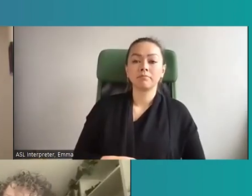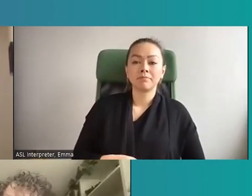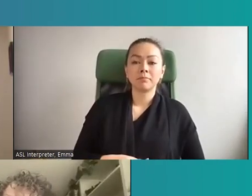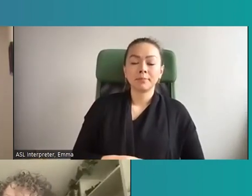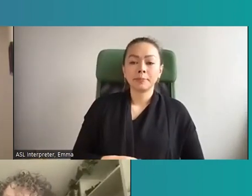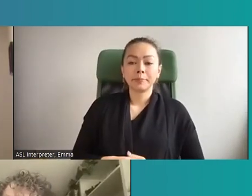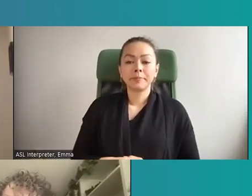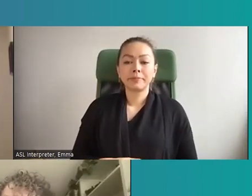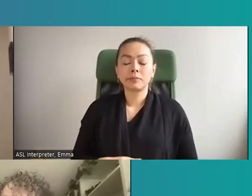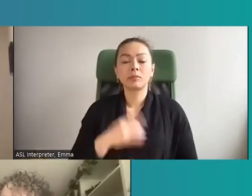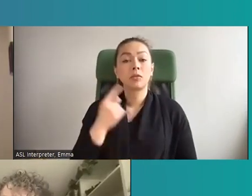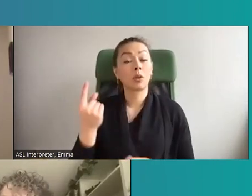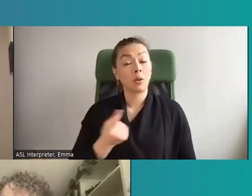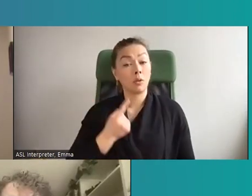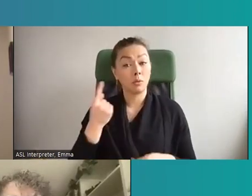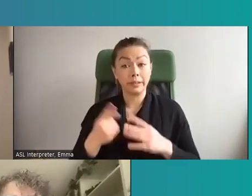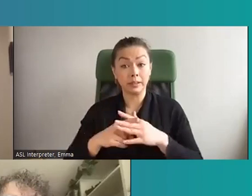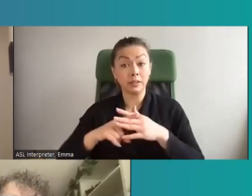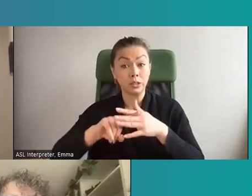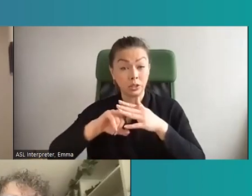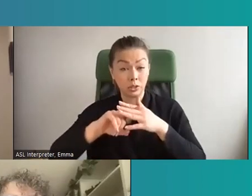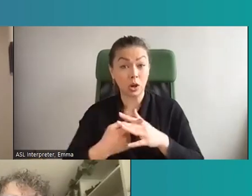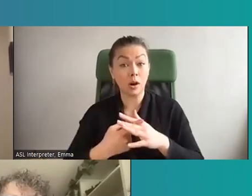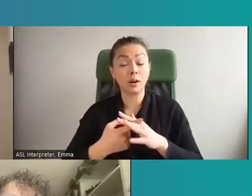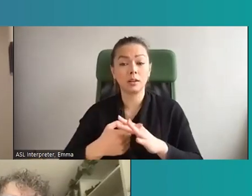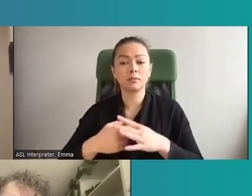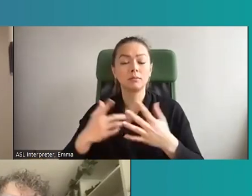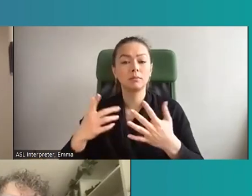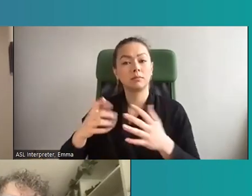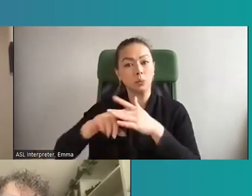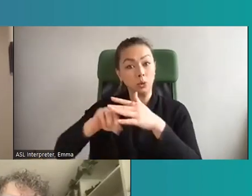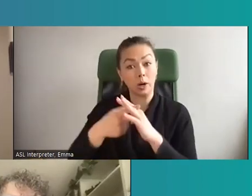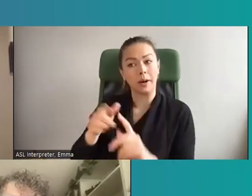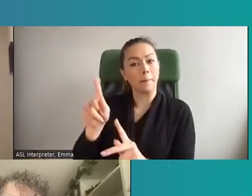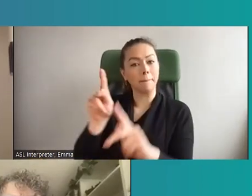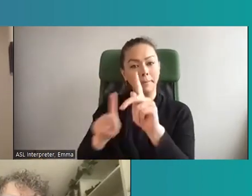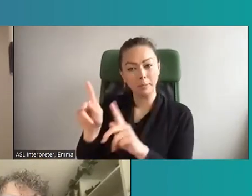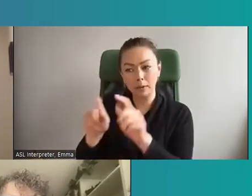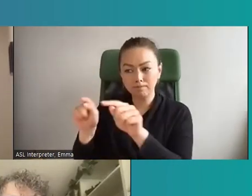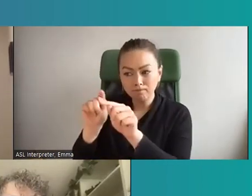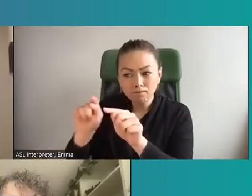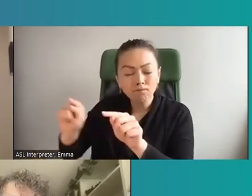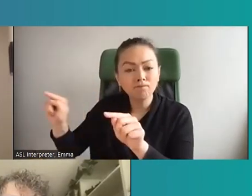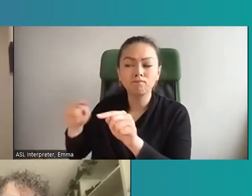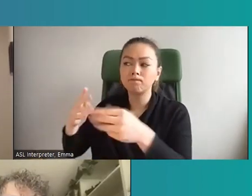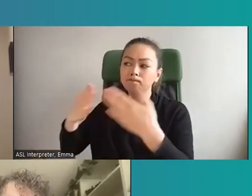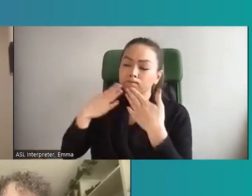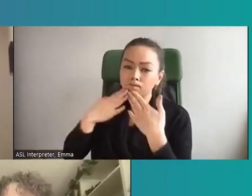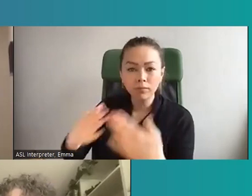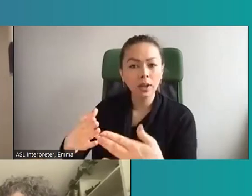We always begin with the people and give thanks to the people and greet them in a good